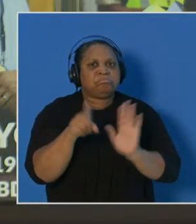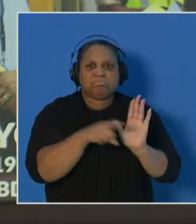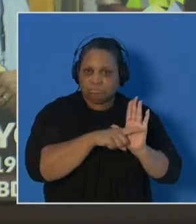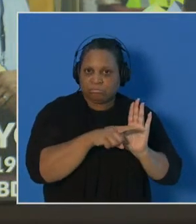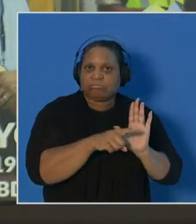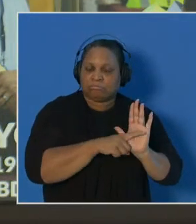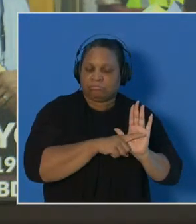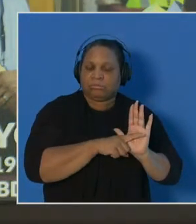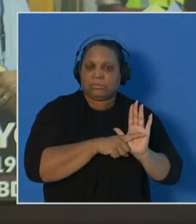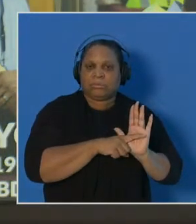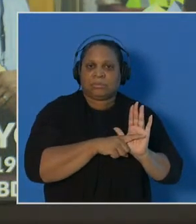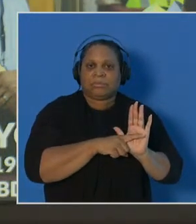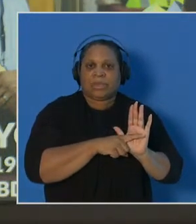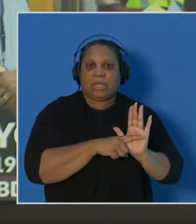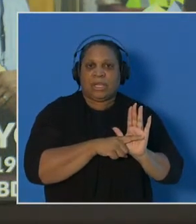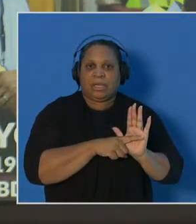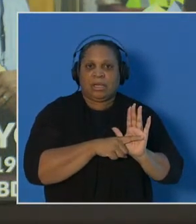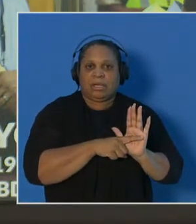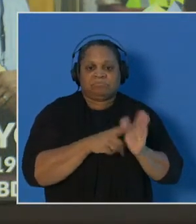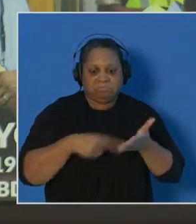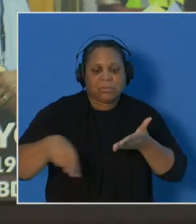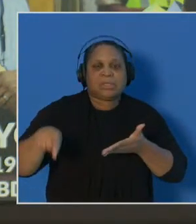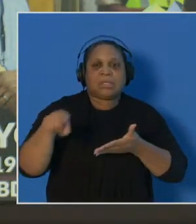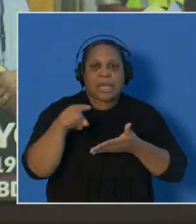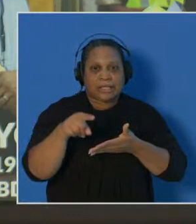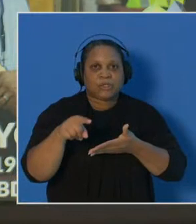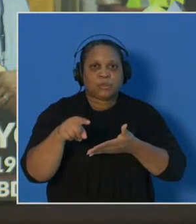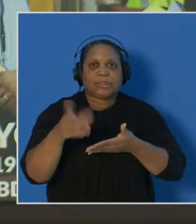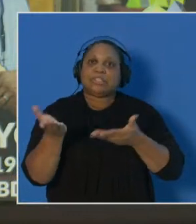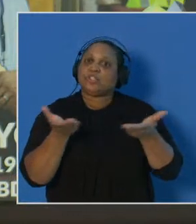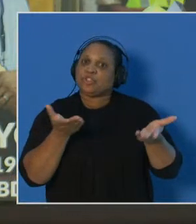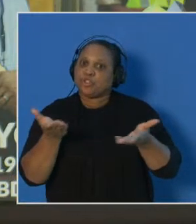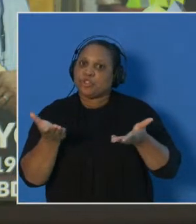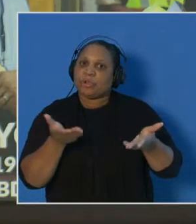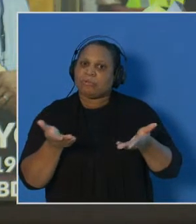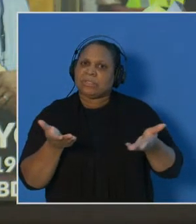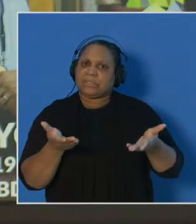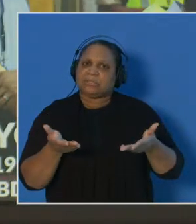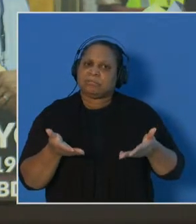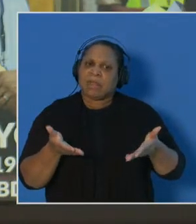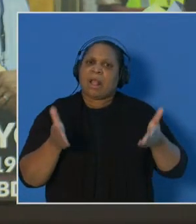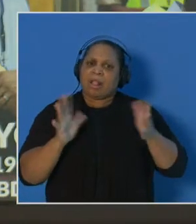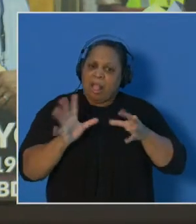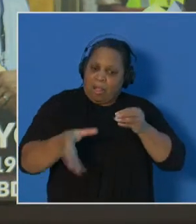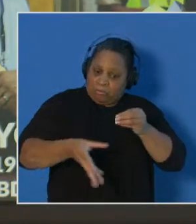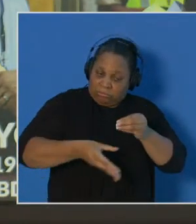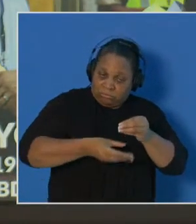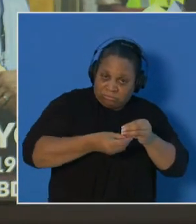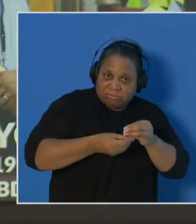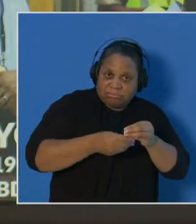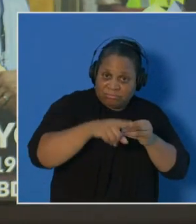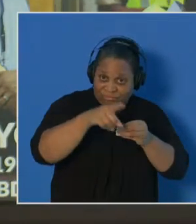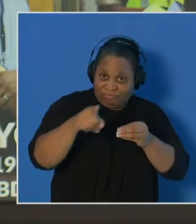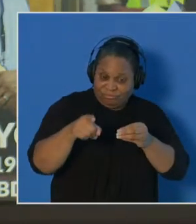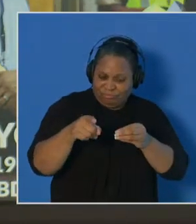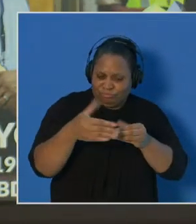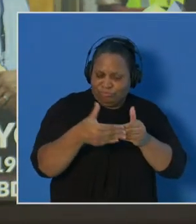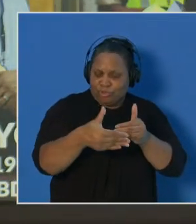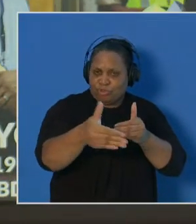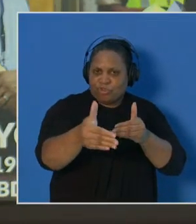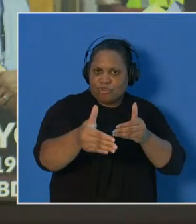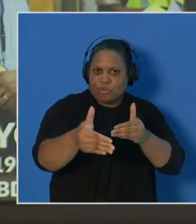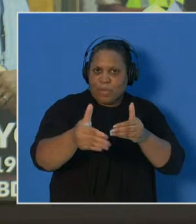of the particular virus. So that next week, when the services are allowed to be expanded, you are able to go ahead and expand